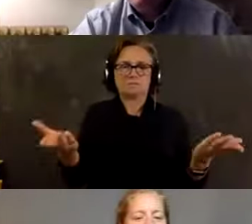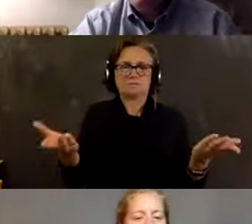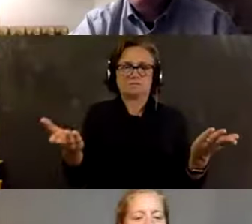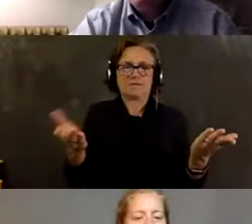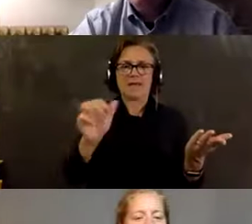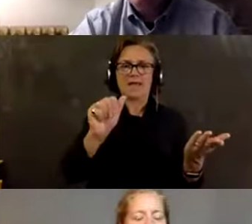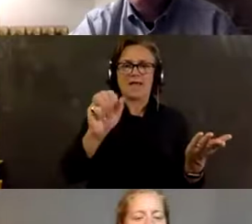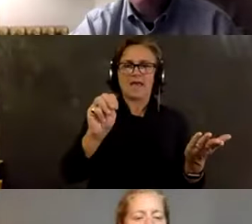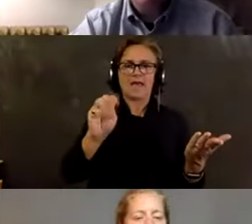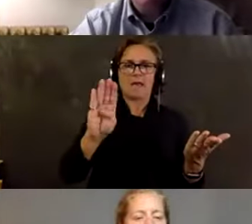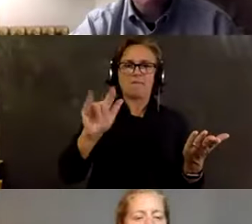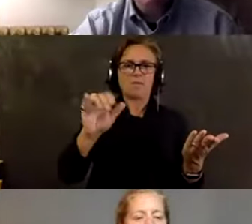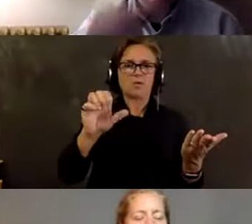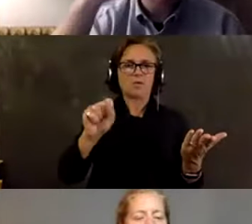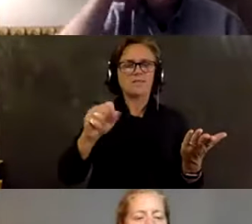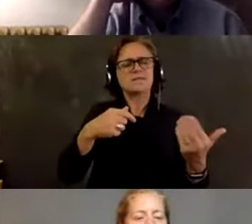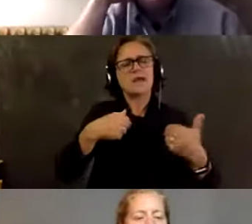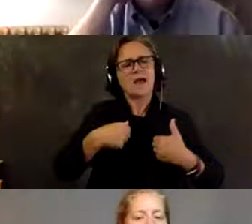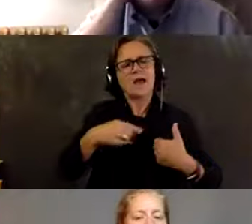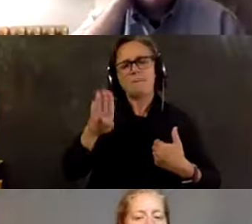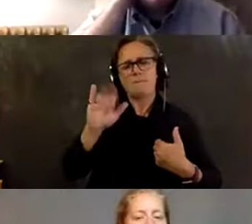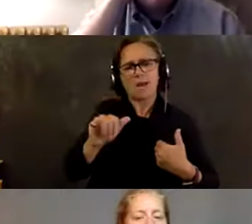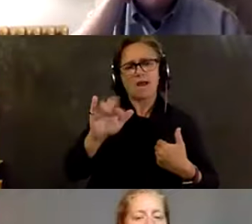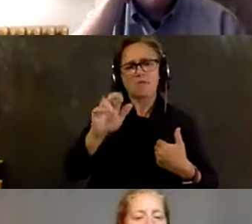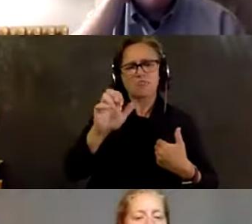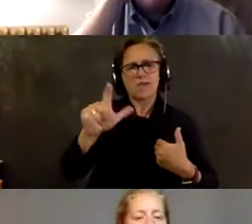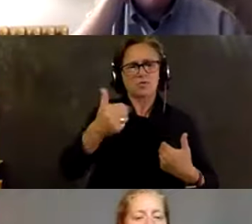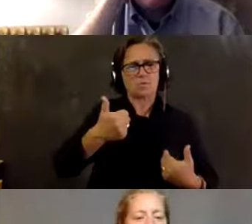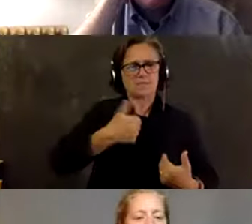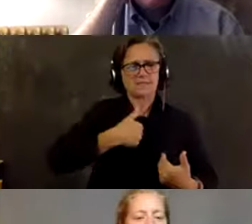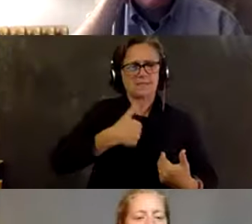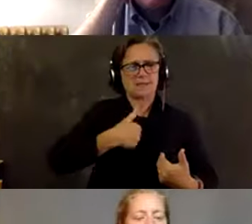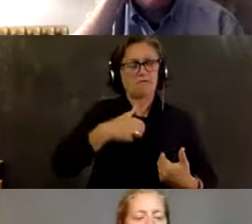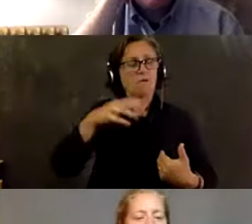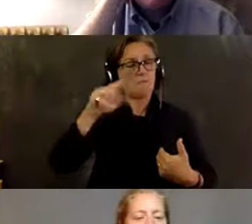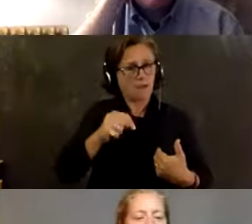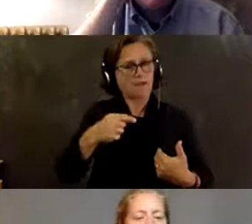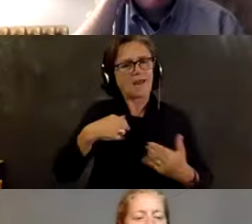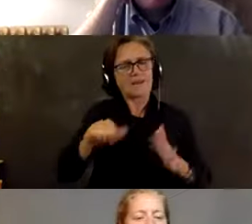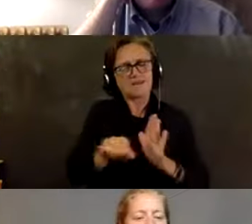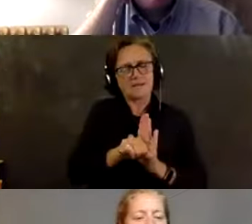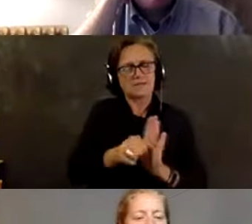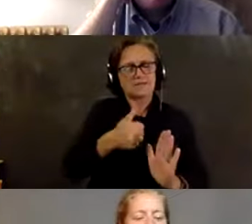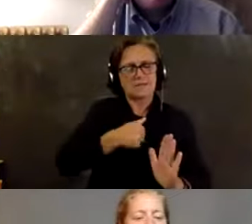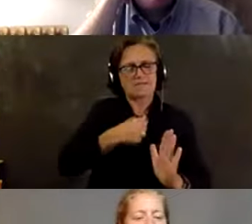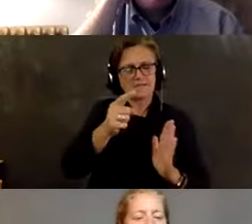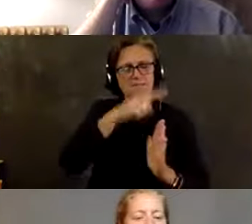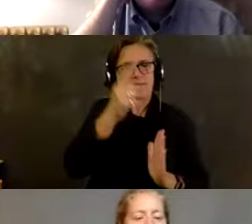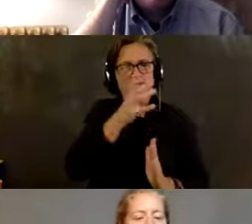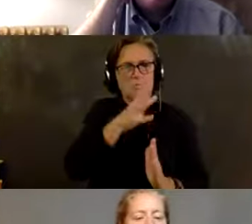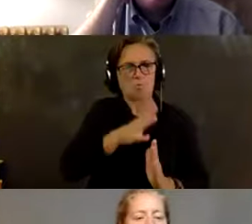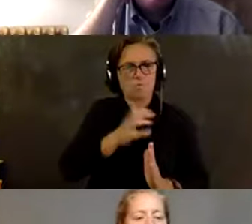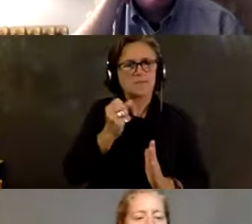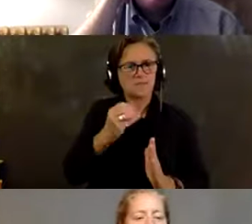identities. I identify as an African American woman, but I'm also biracial. And so my book, Learning to Love All of Me, for parents who have biracial